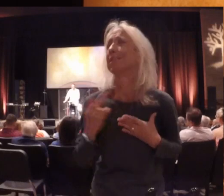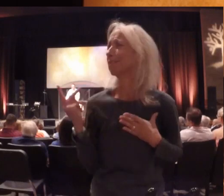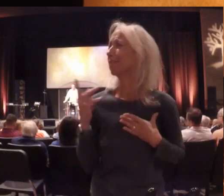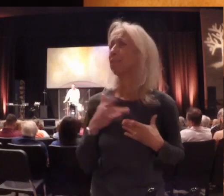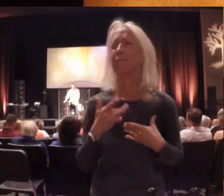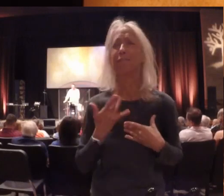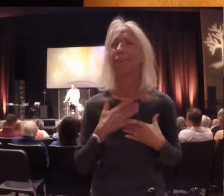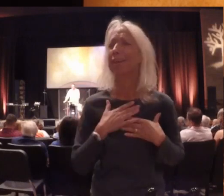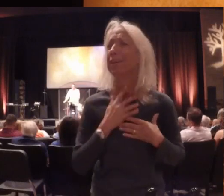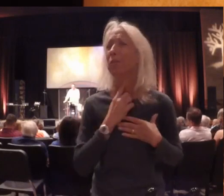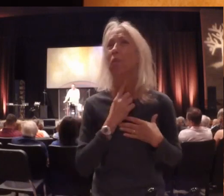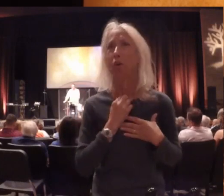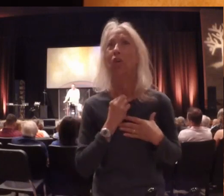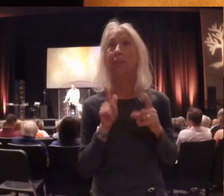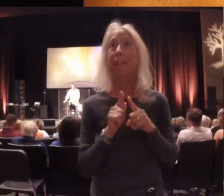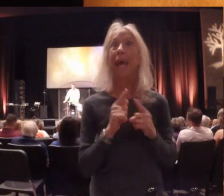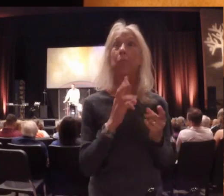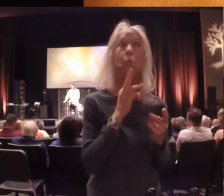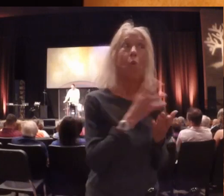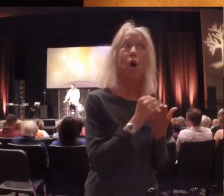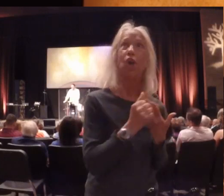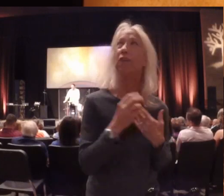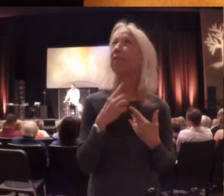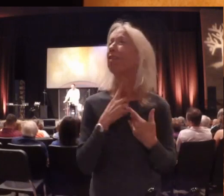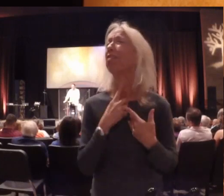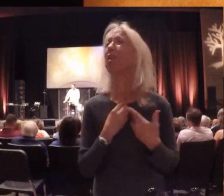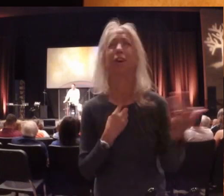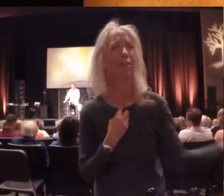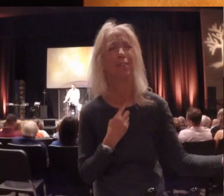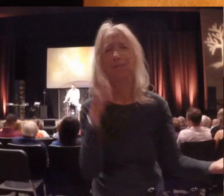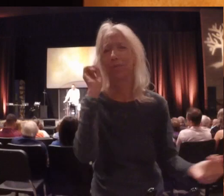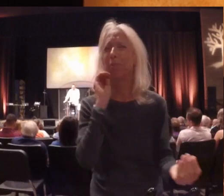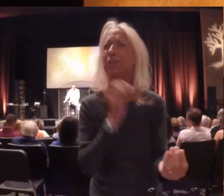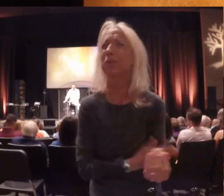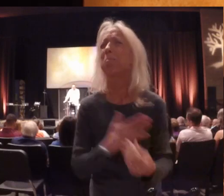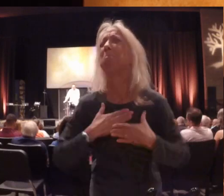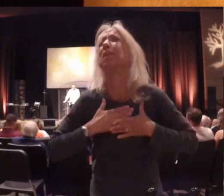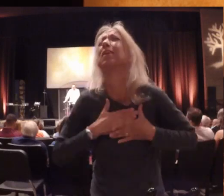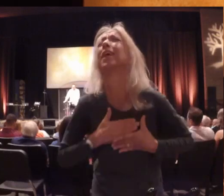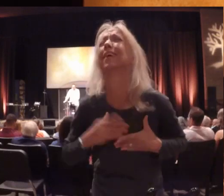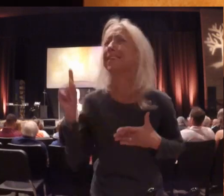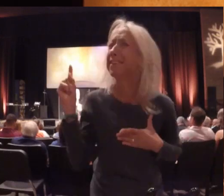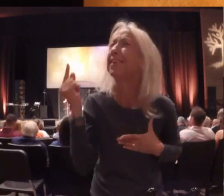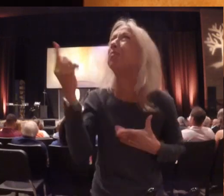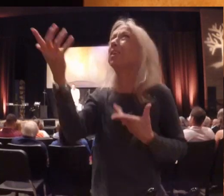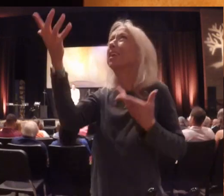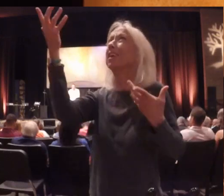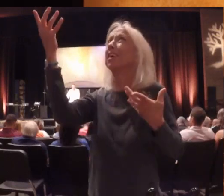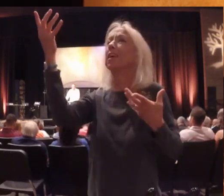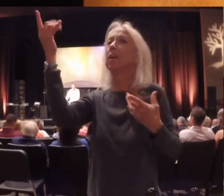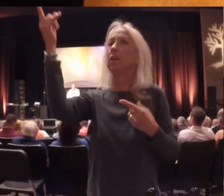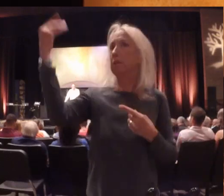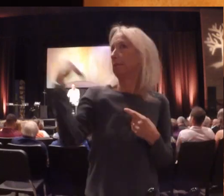We're dying out here. We're thirsty. Send your rain, God. Send your water. Do something, God.